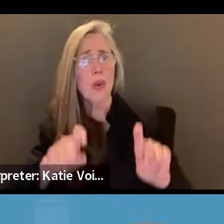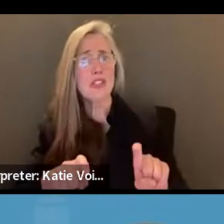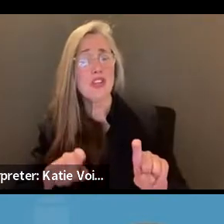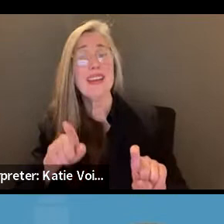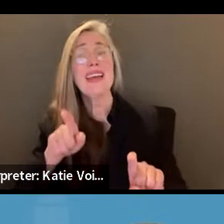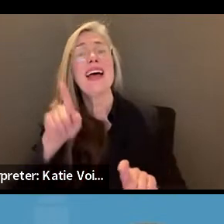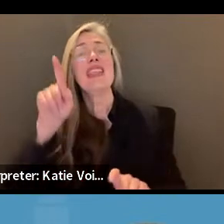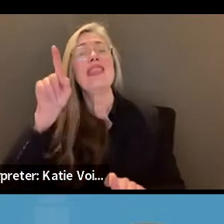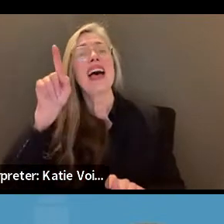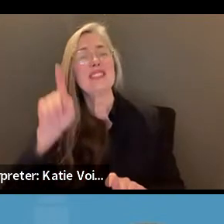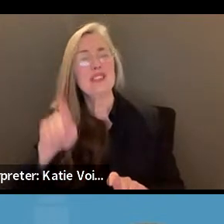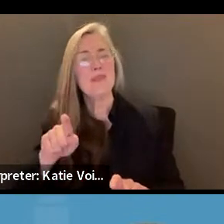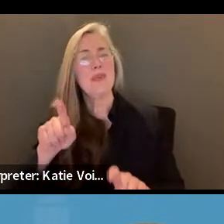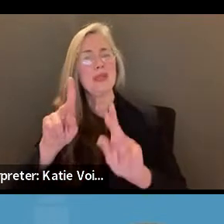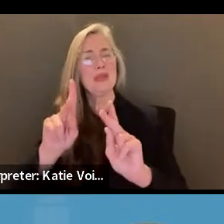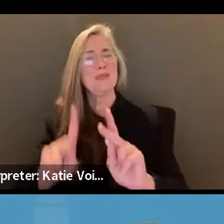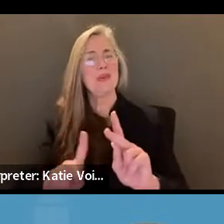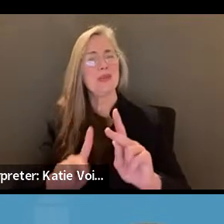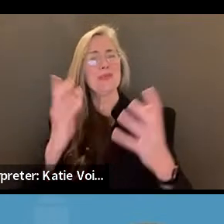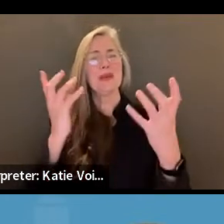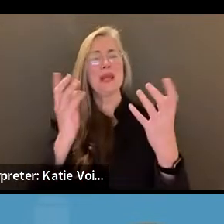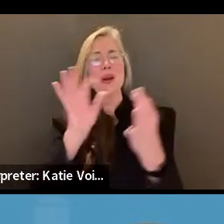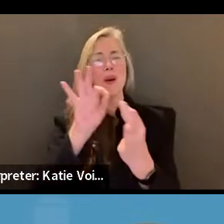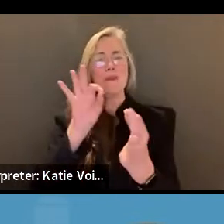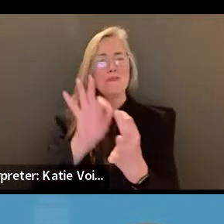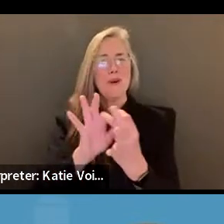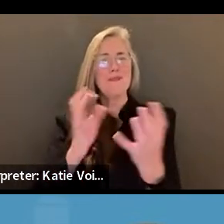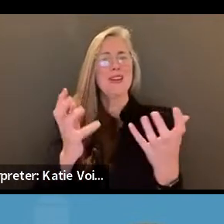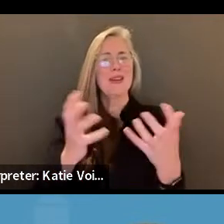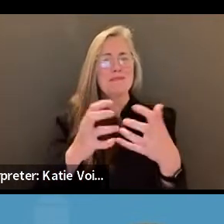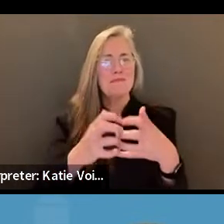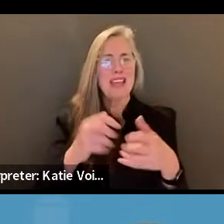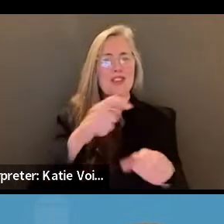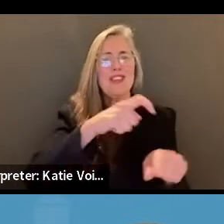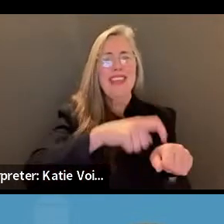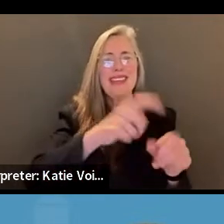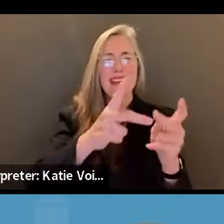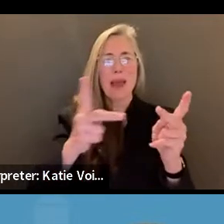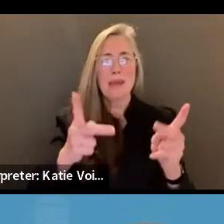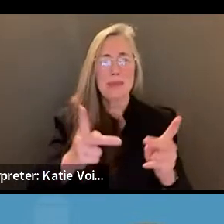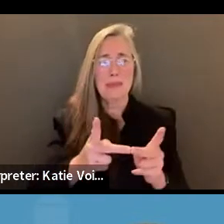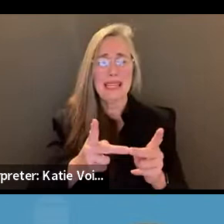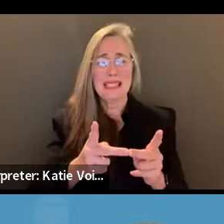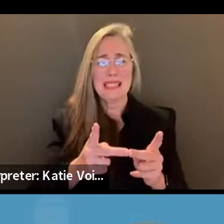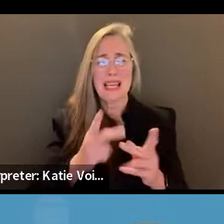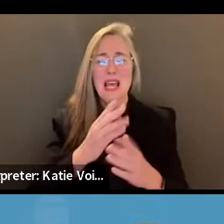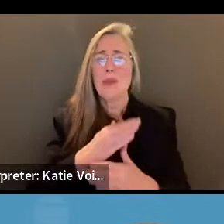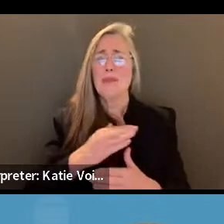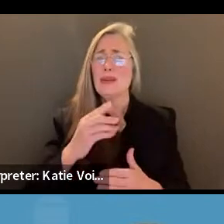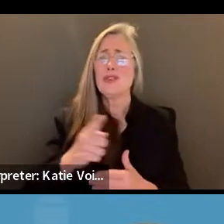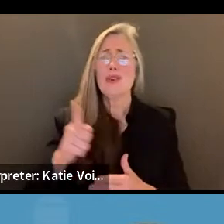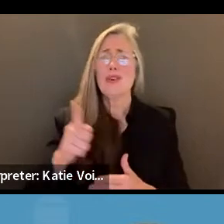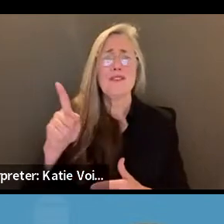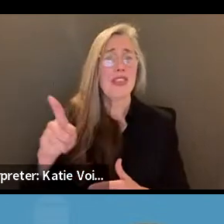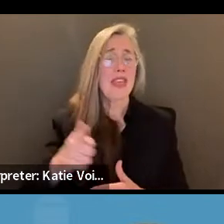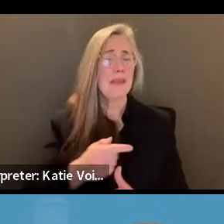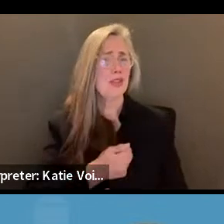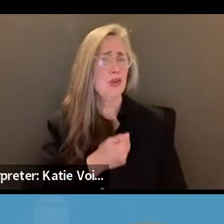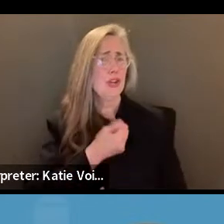there at that time in that place. So we want to appreciate the difficult that it takes to just share that. And hopefully people are not